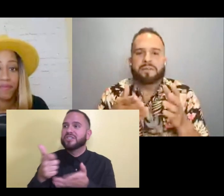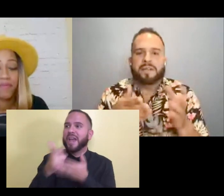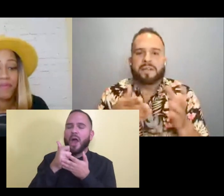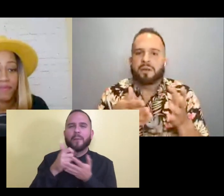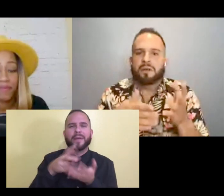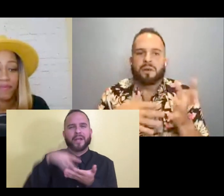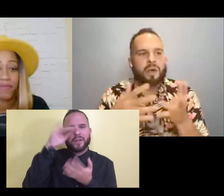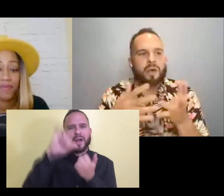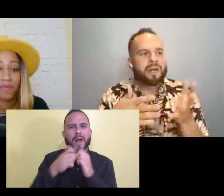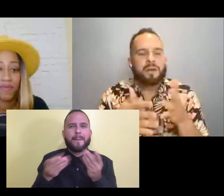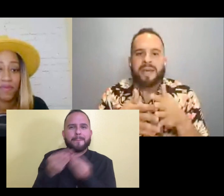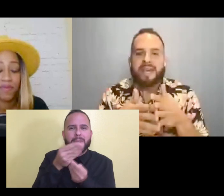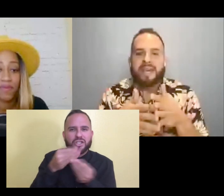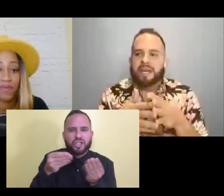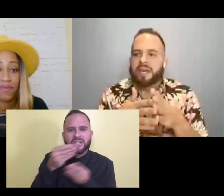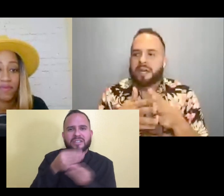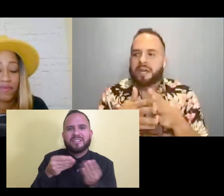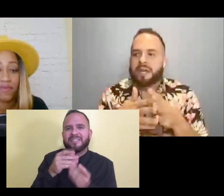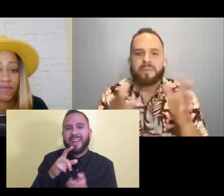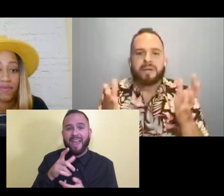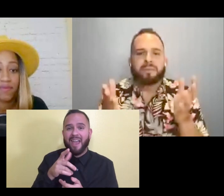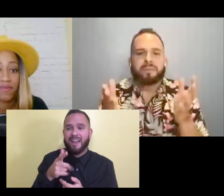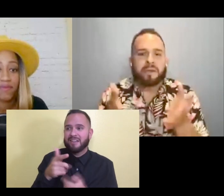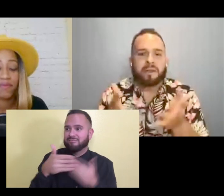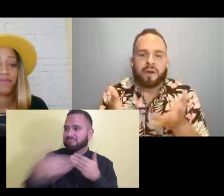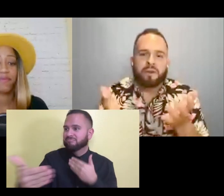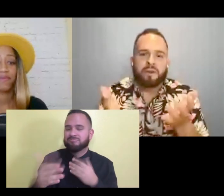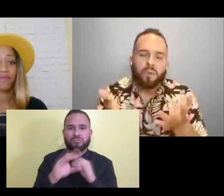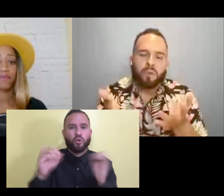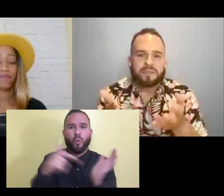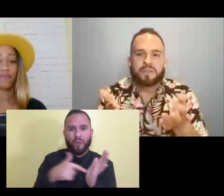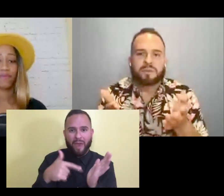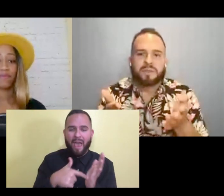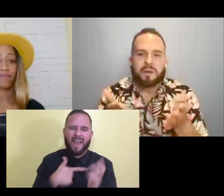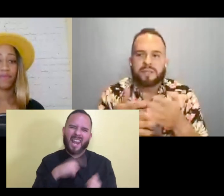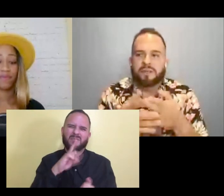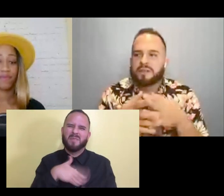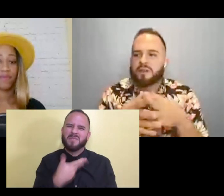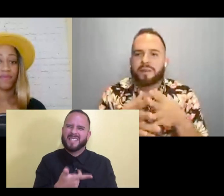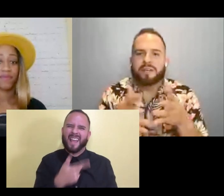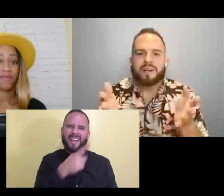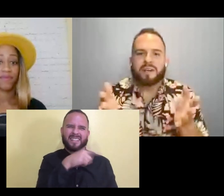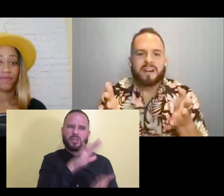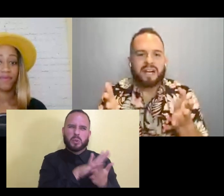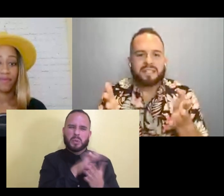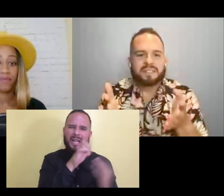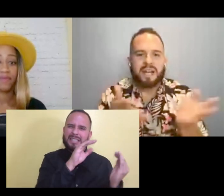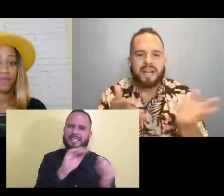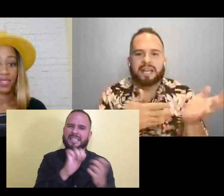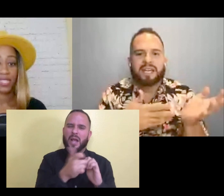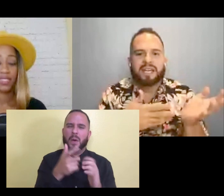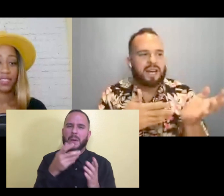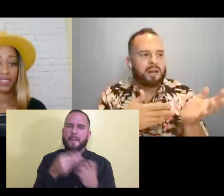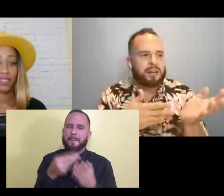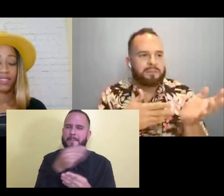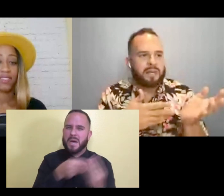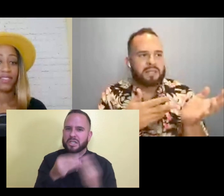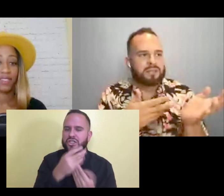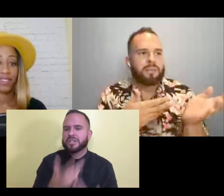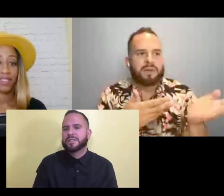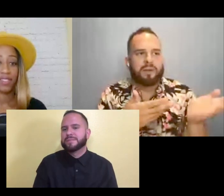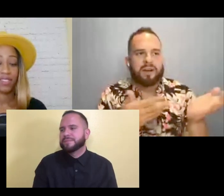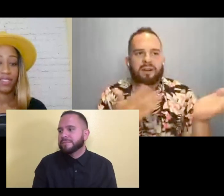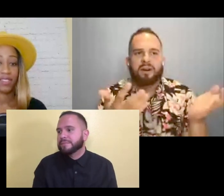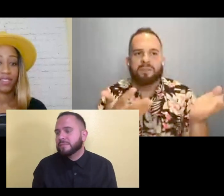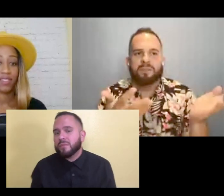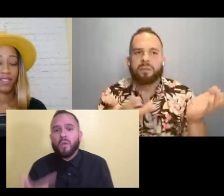If that, like I'm barely making it. I'm a big believer in credit card points too. I mean, there are so many credit card hacks. Like, I just opened